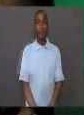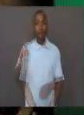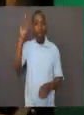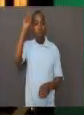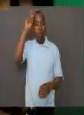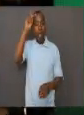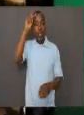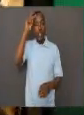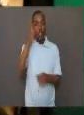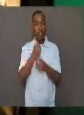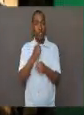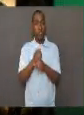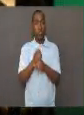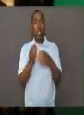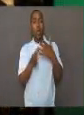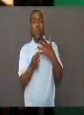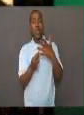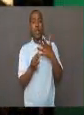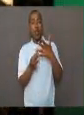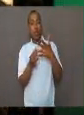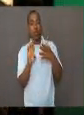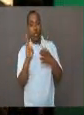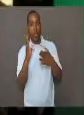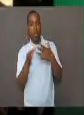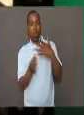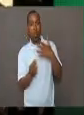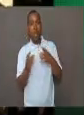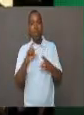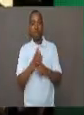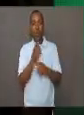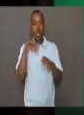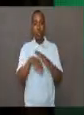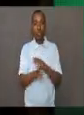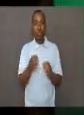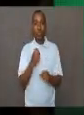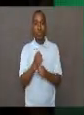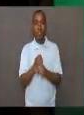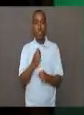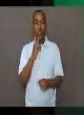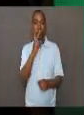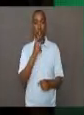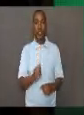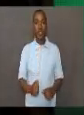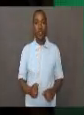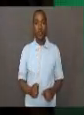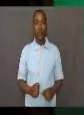It was Pasteur's work on behalf of the beer and wine industry that put him on the right track.